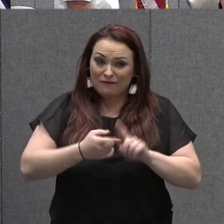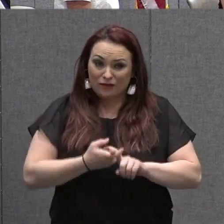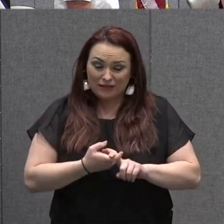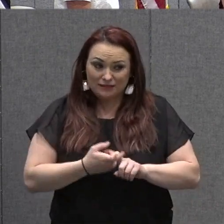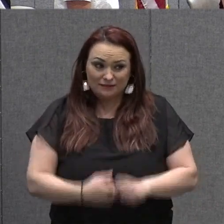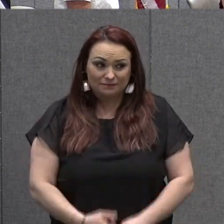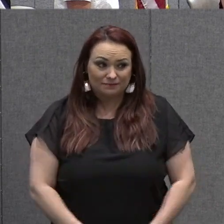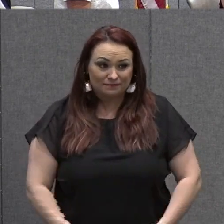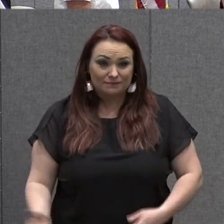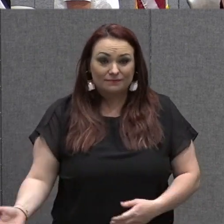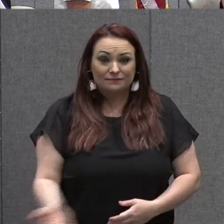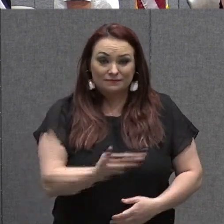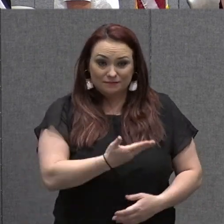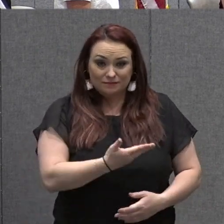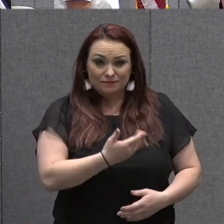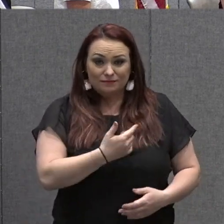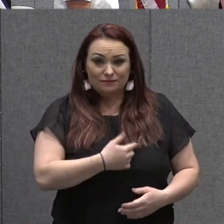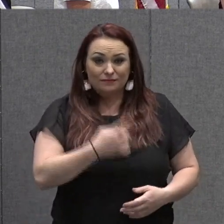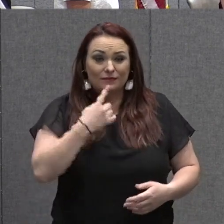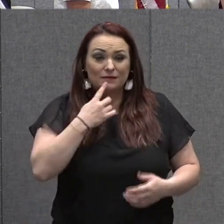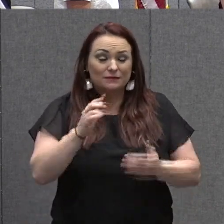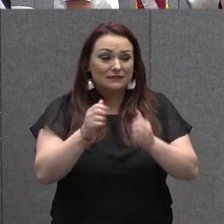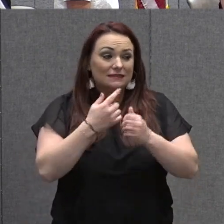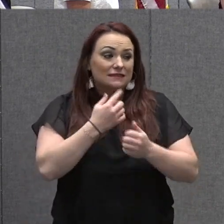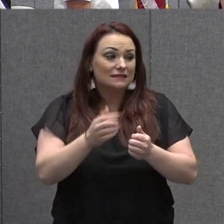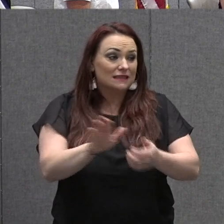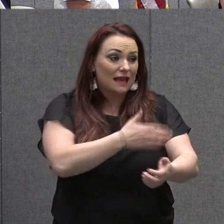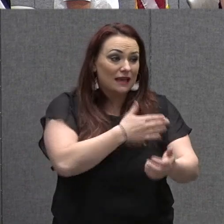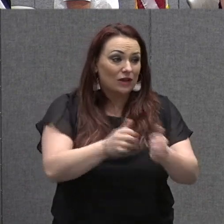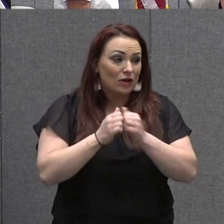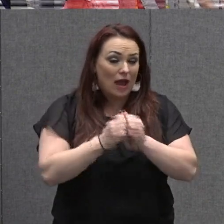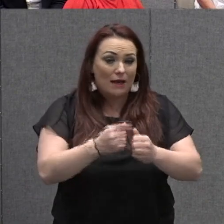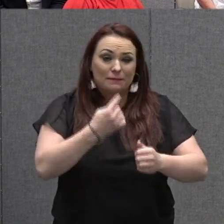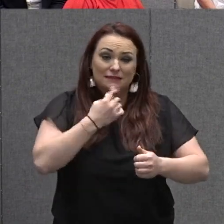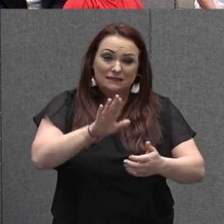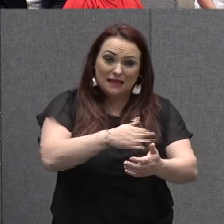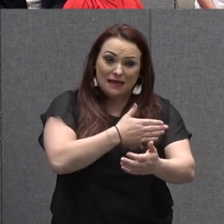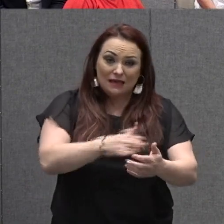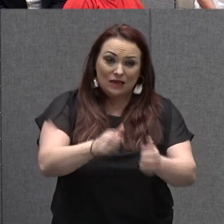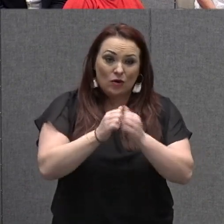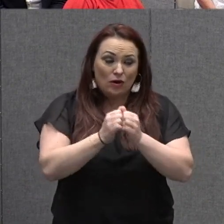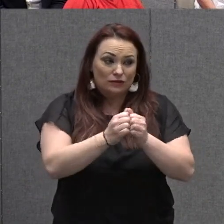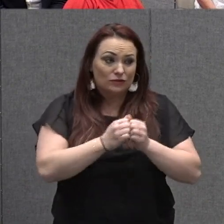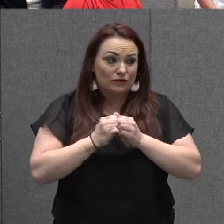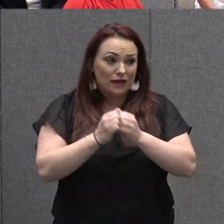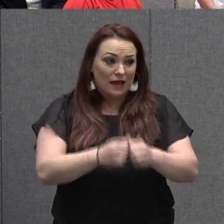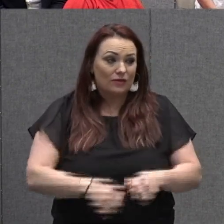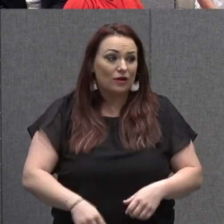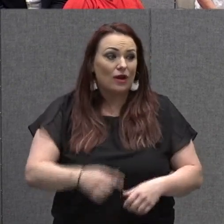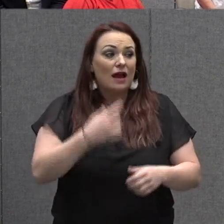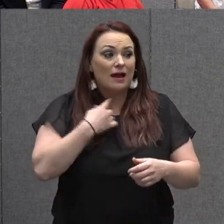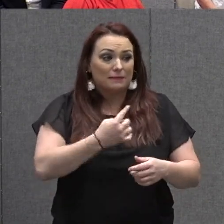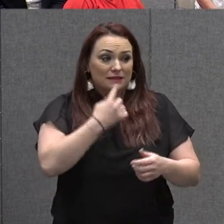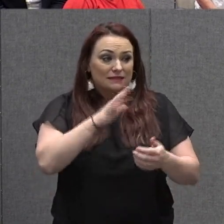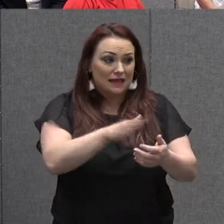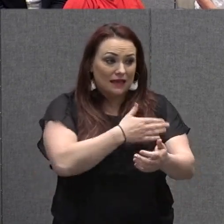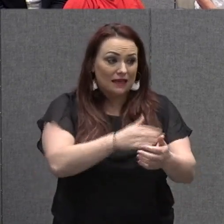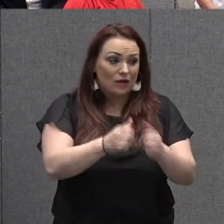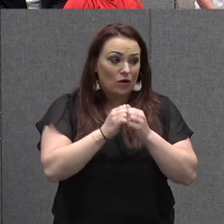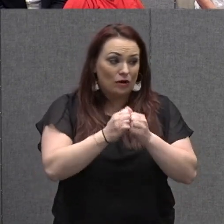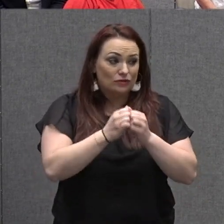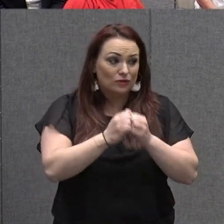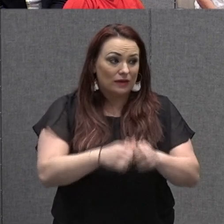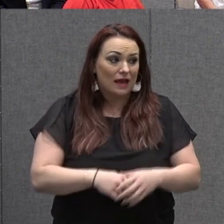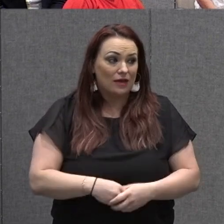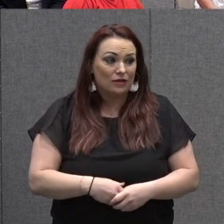Good. Let's add in the next part. Go. I miss singing all together. I miss singing all together. I miss